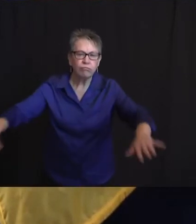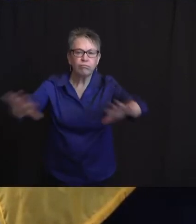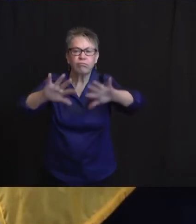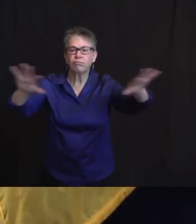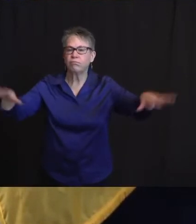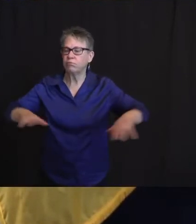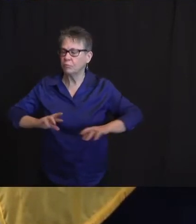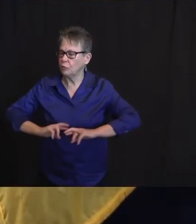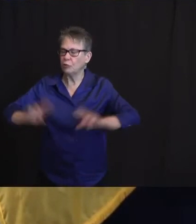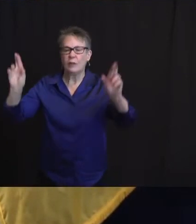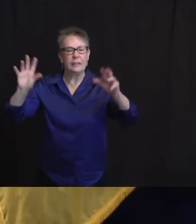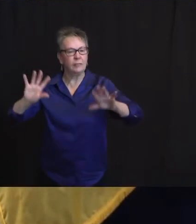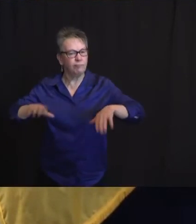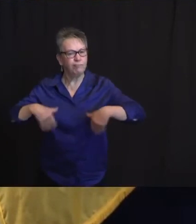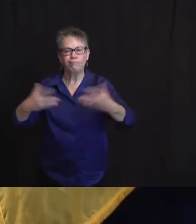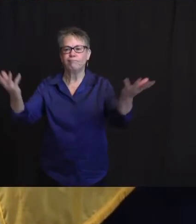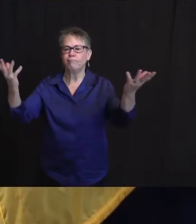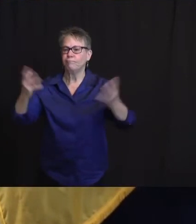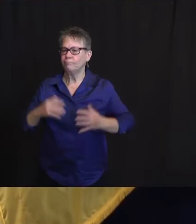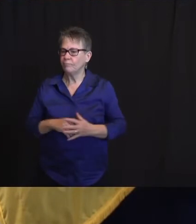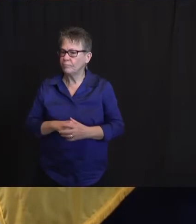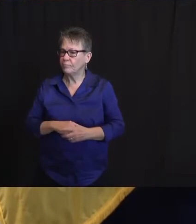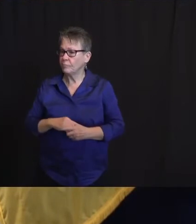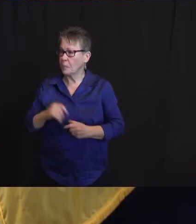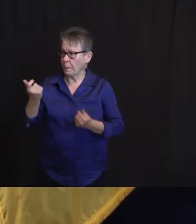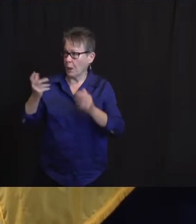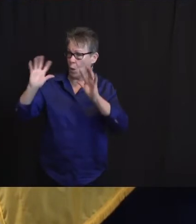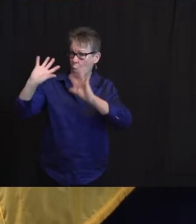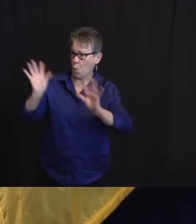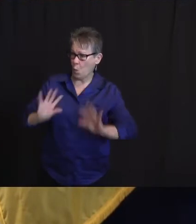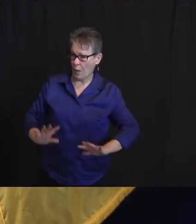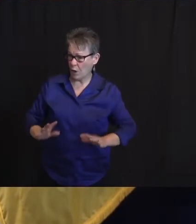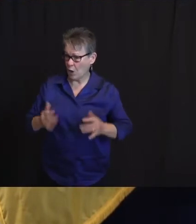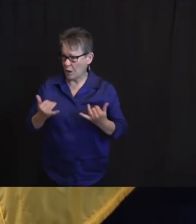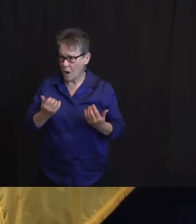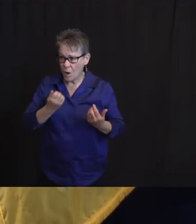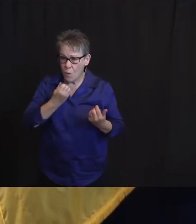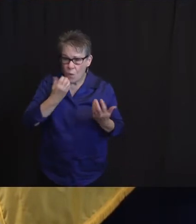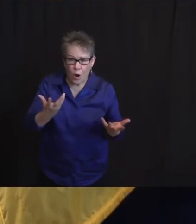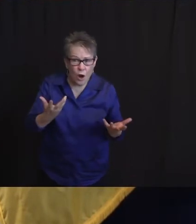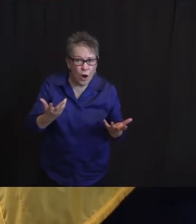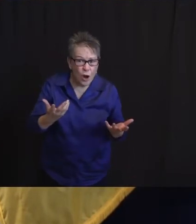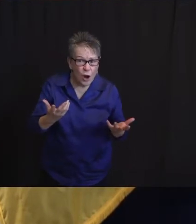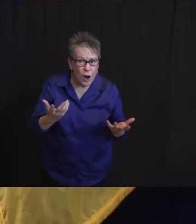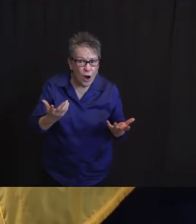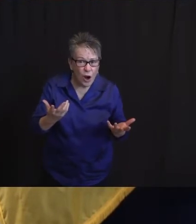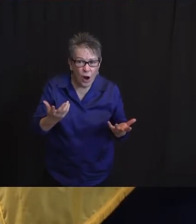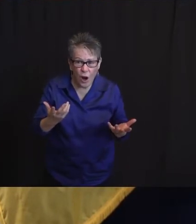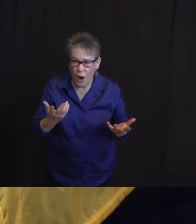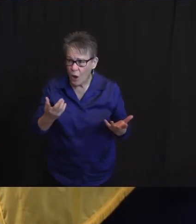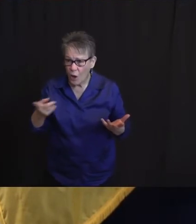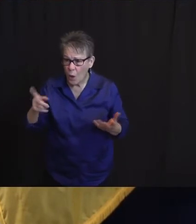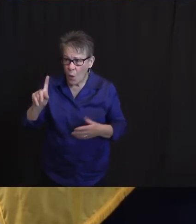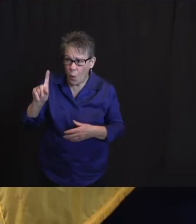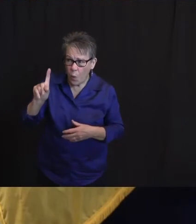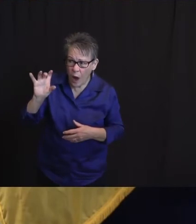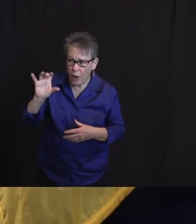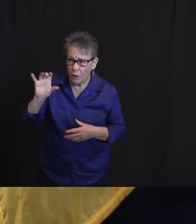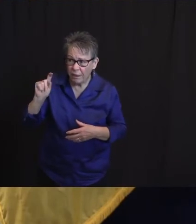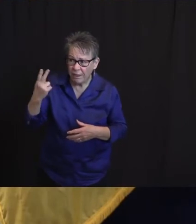us and the weather's warmer, celebrating that 100th anniversary outside somewhere. Not inside of a soccer